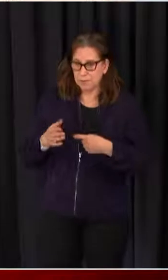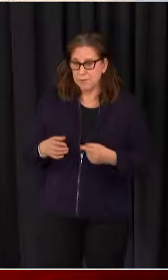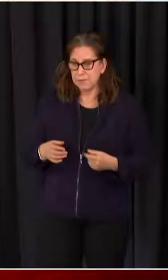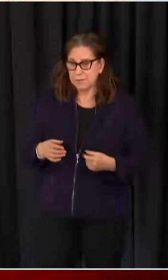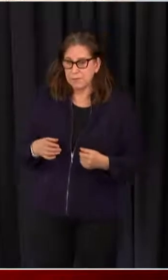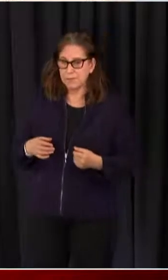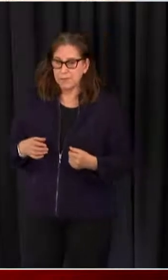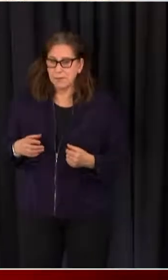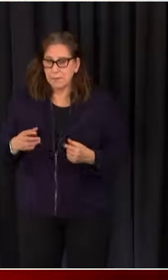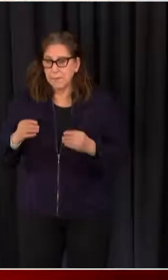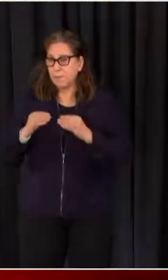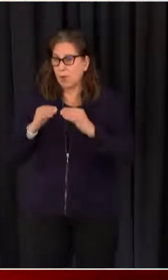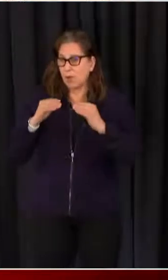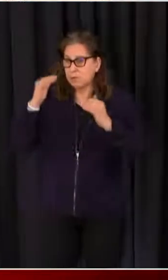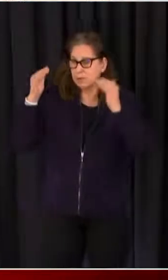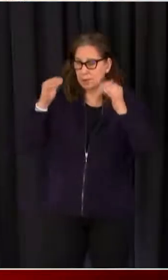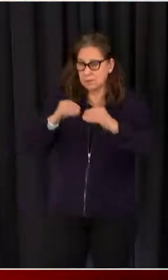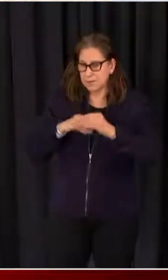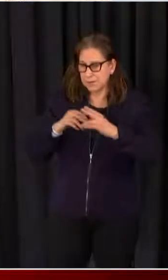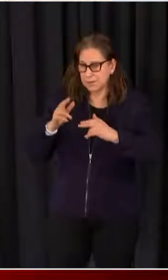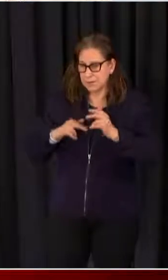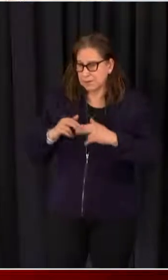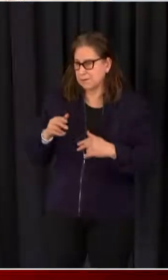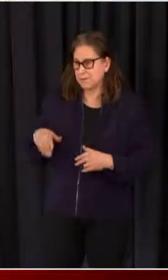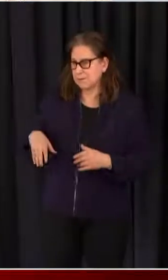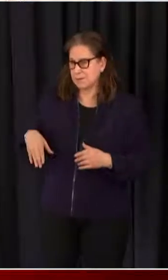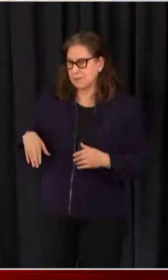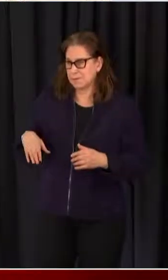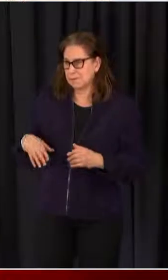more adults in the building, as you know.